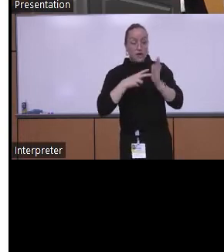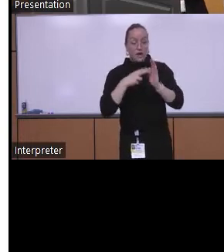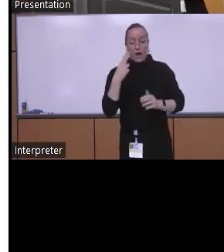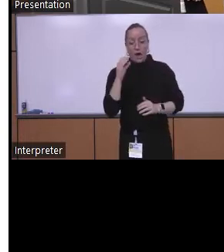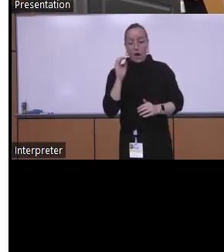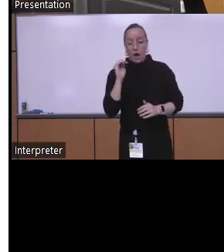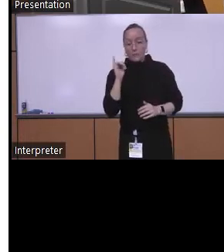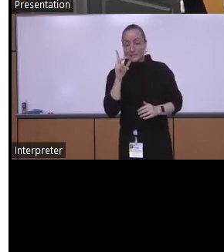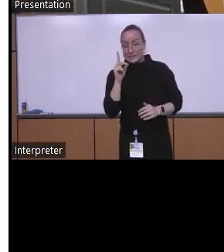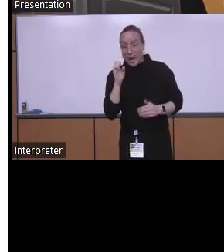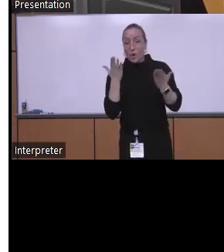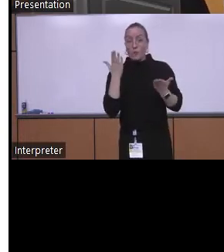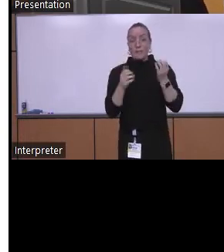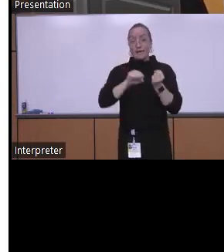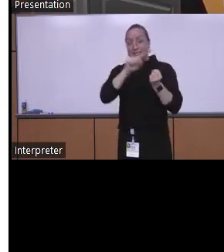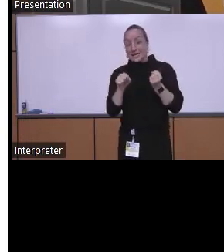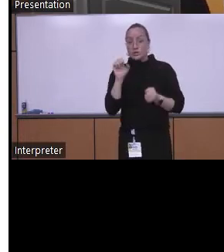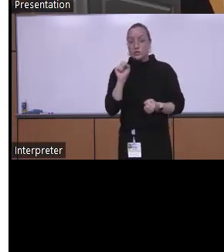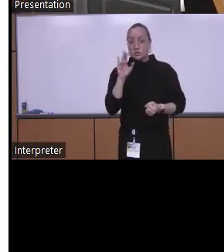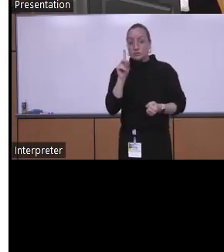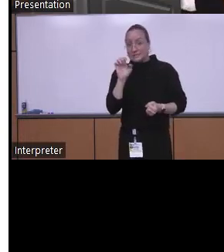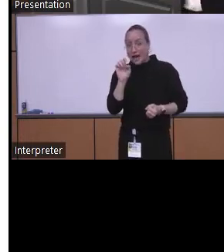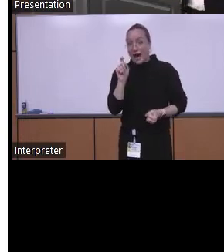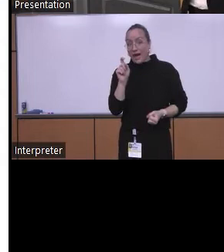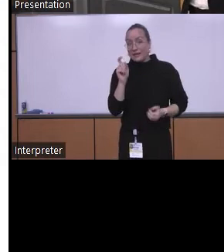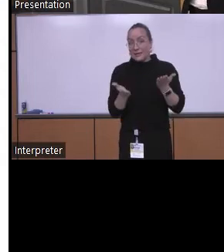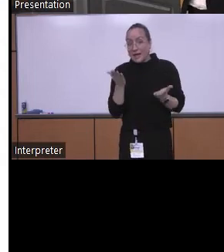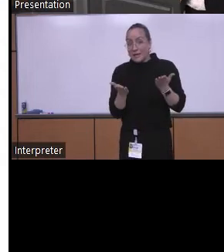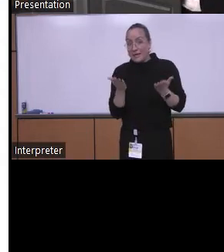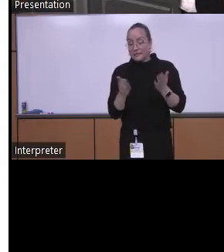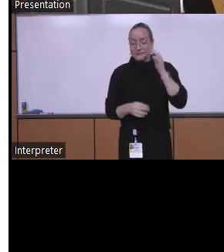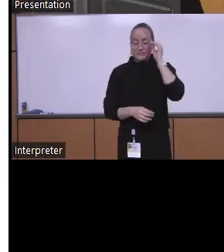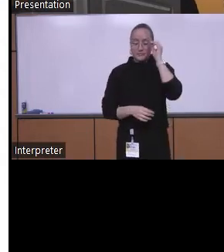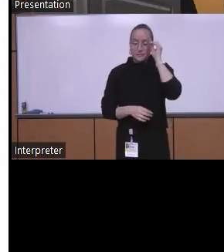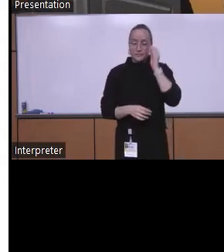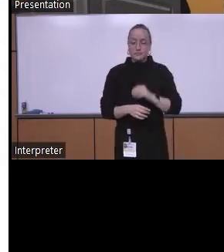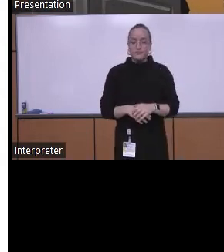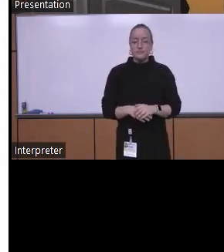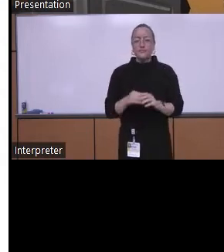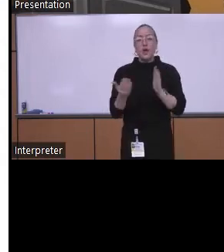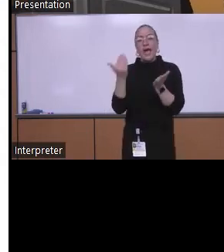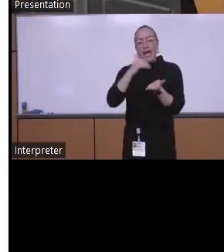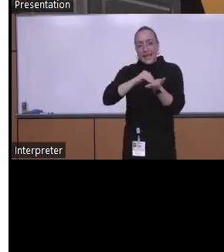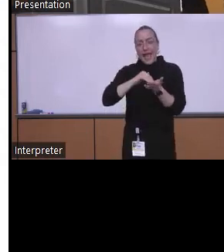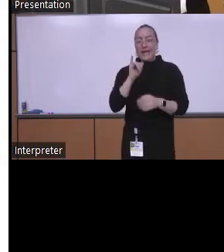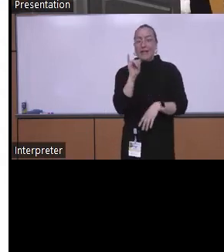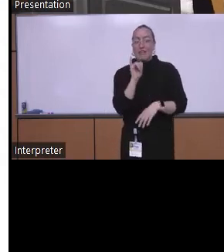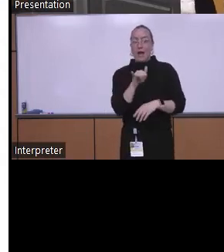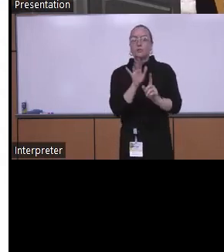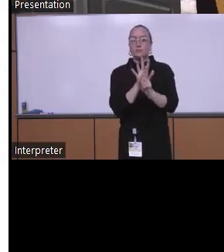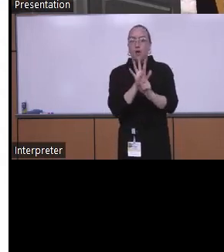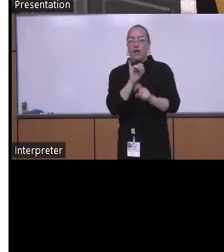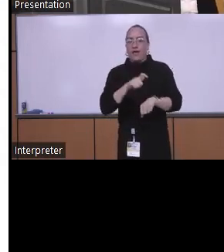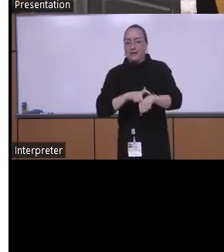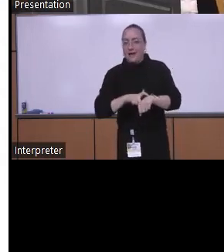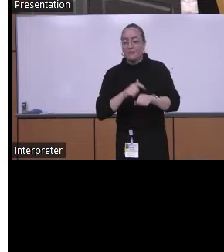extended suicide? All right, so this rubbish pop psychology resonated deeply at the time. Some